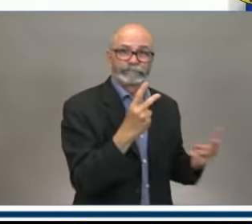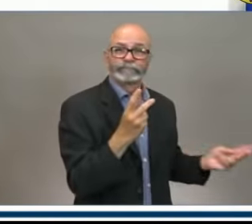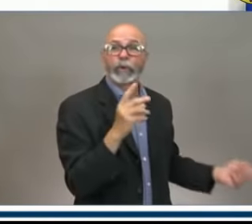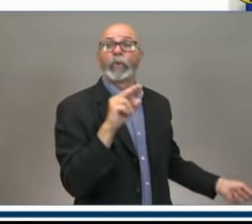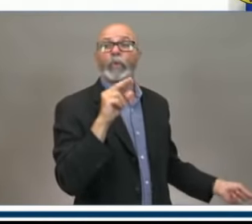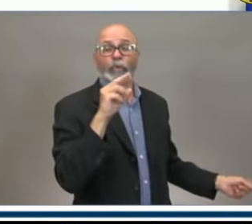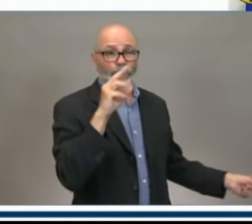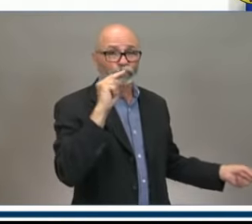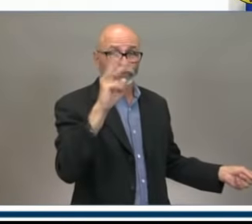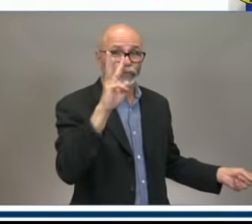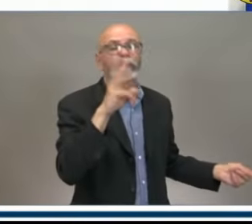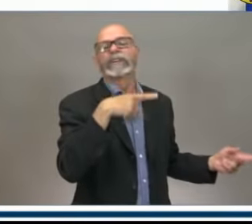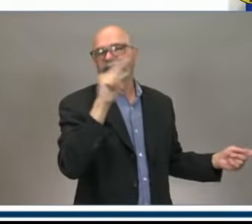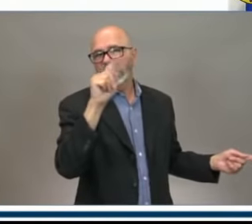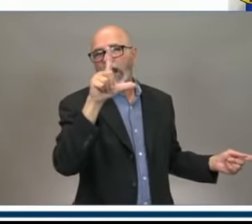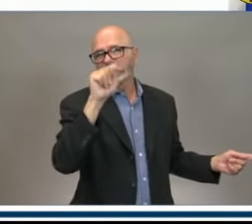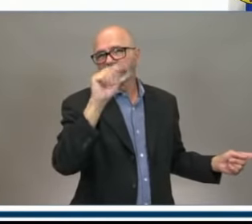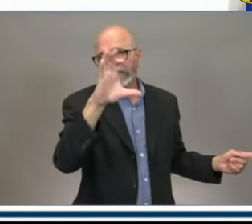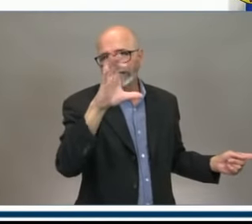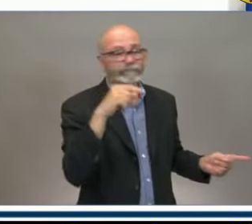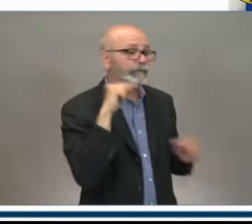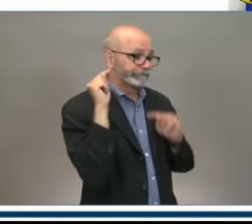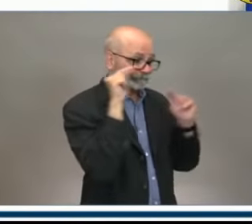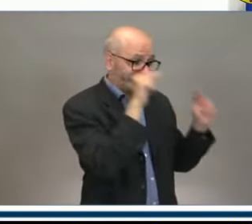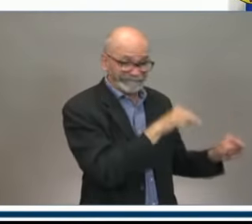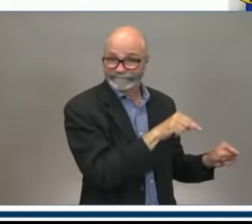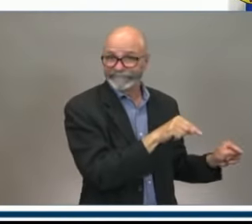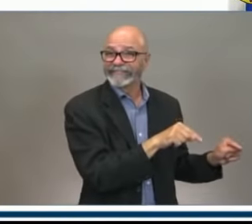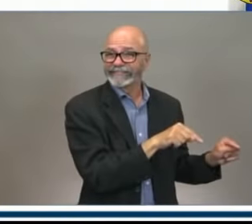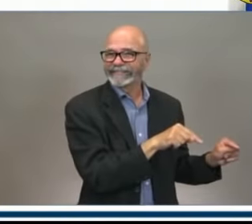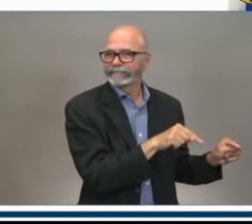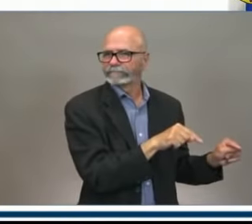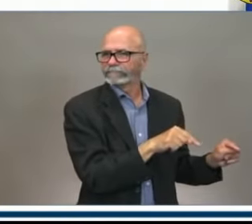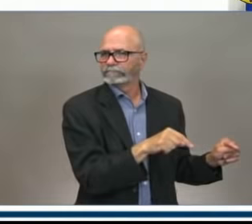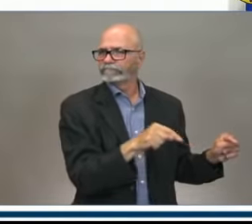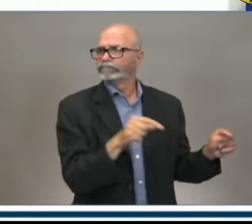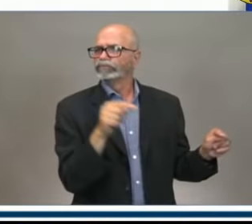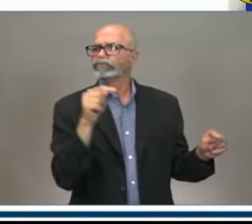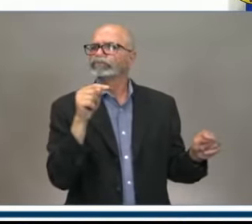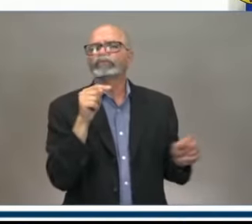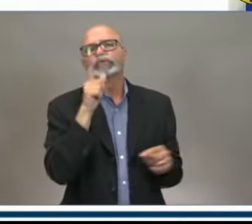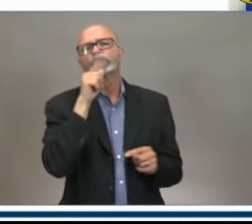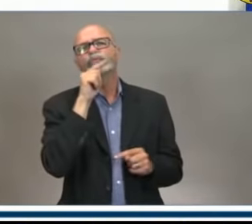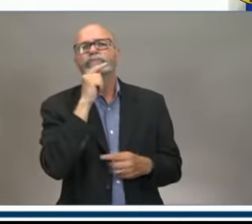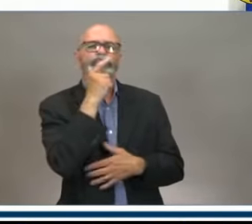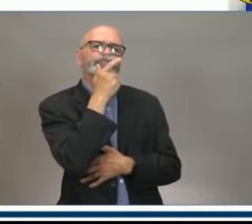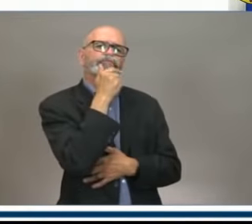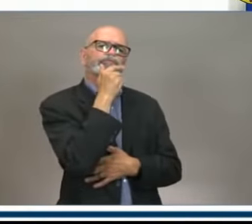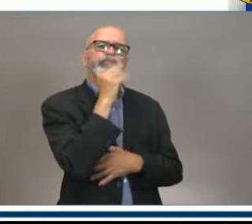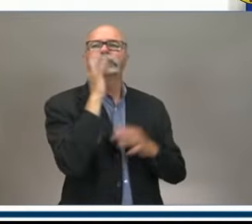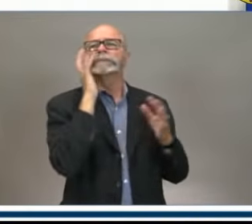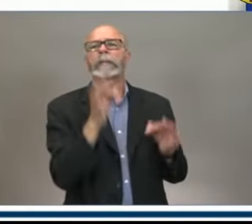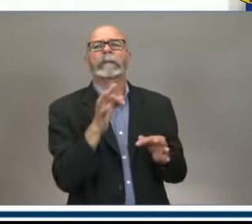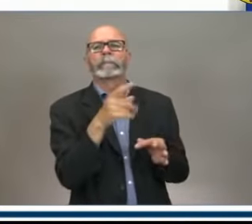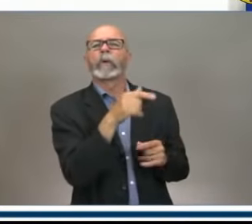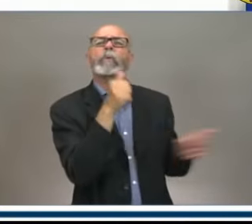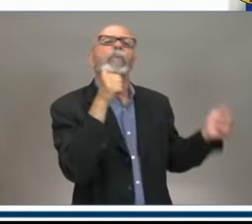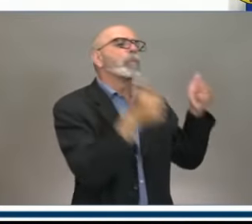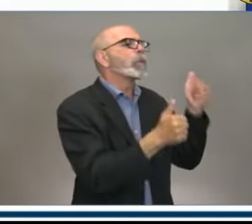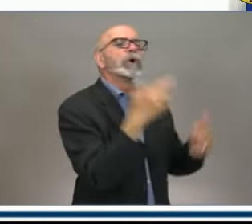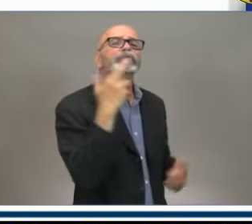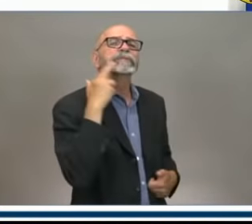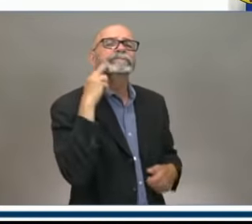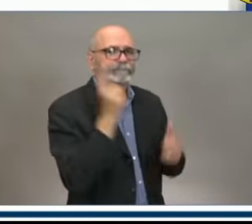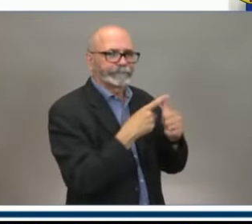care, how is the decision made which residents might qualify for a visit? I mean, is there